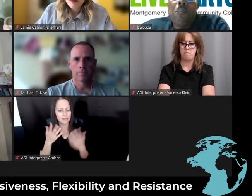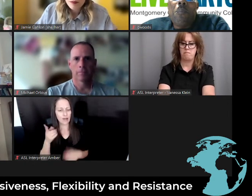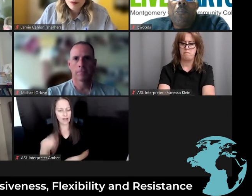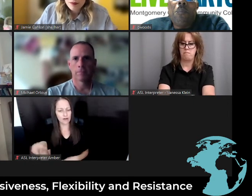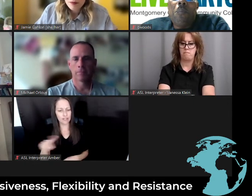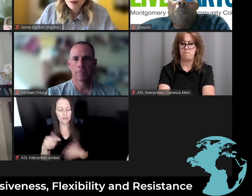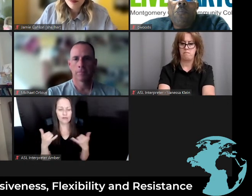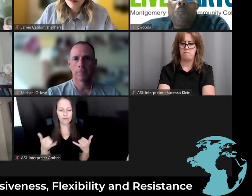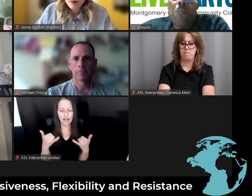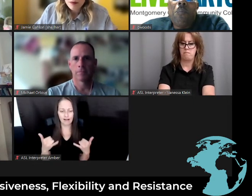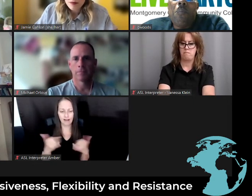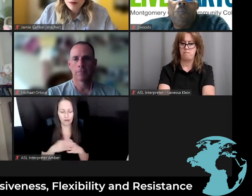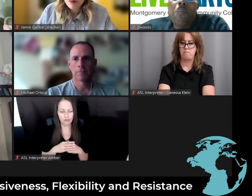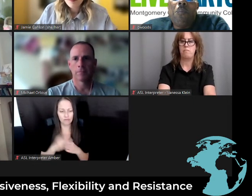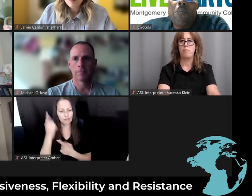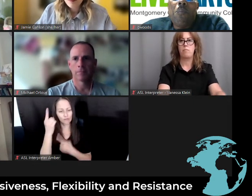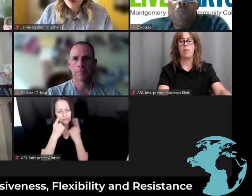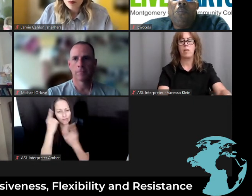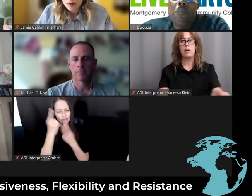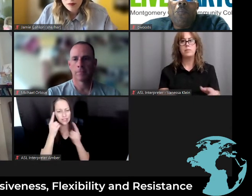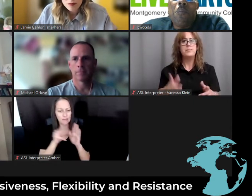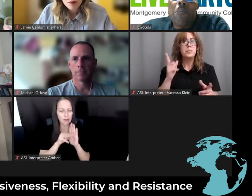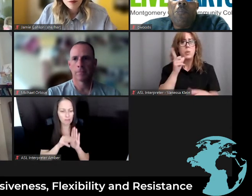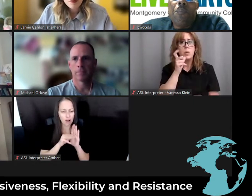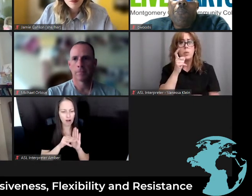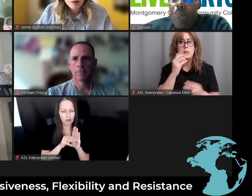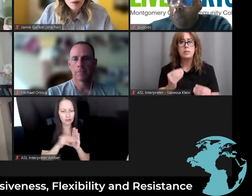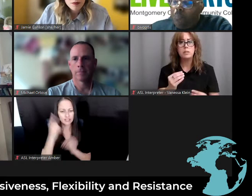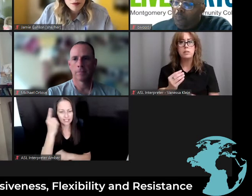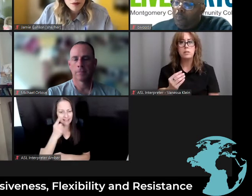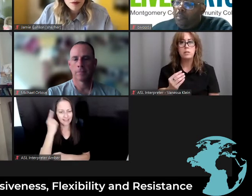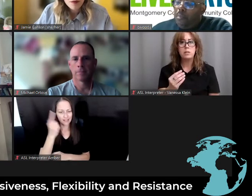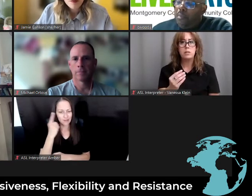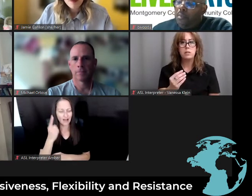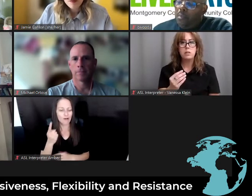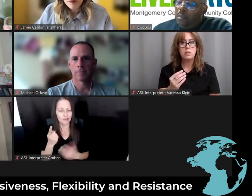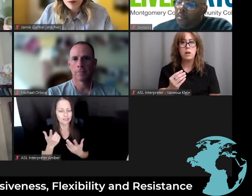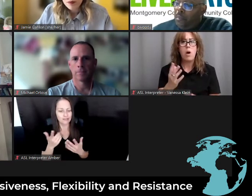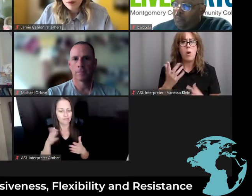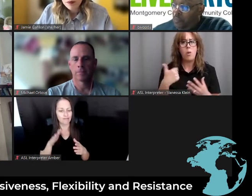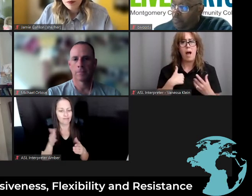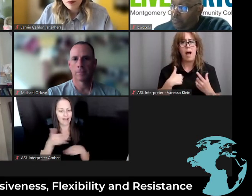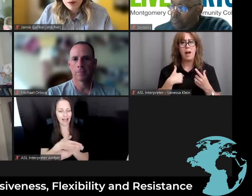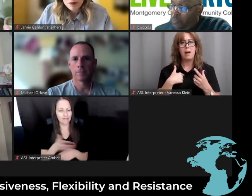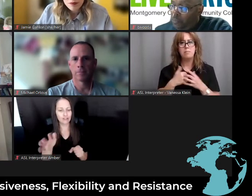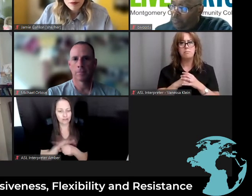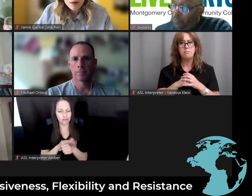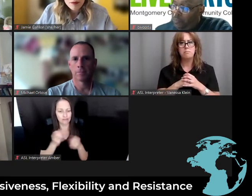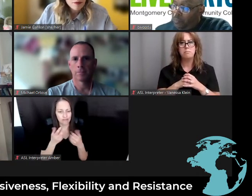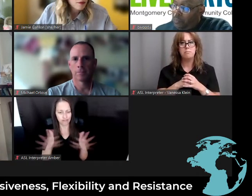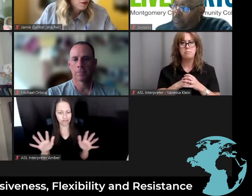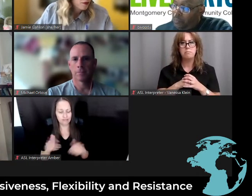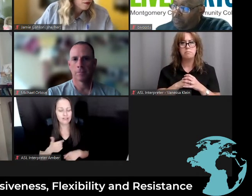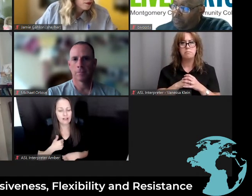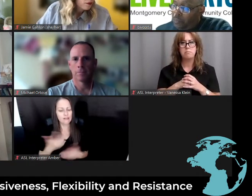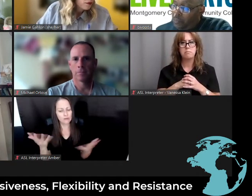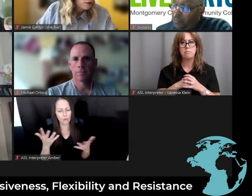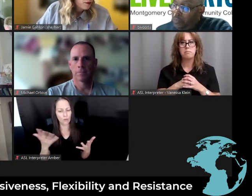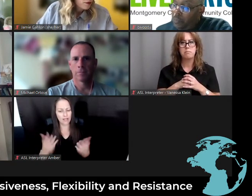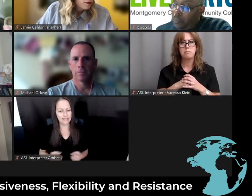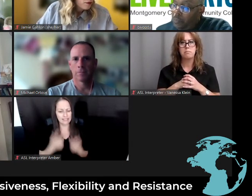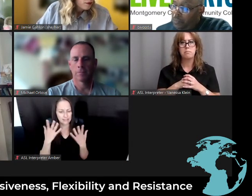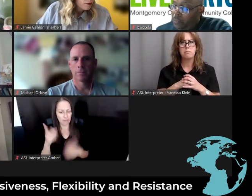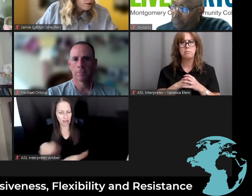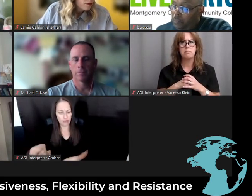think about models, as you think about innovations post-pandemic, who or what is inspiring you? And when you